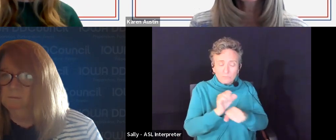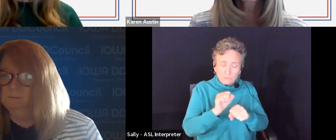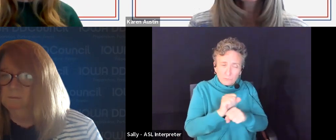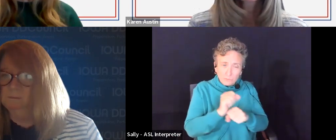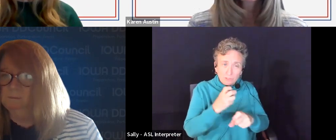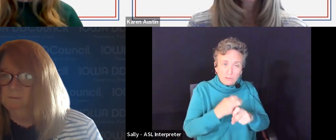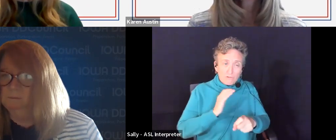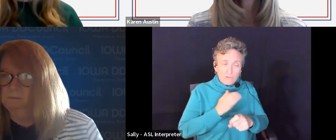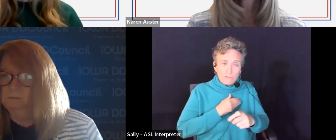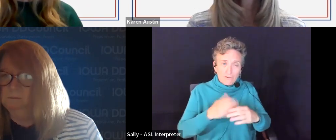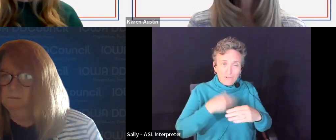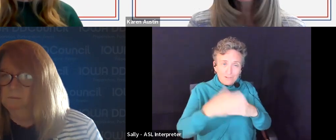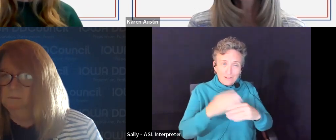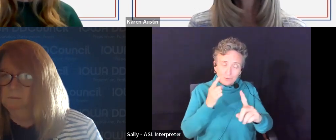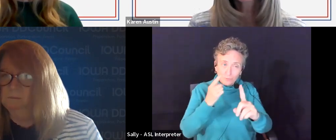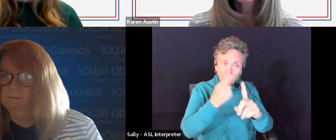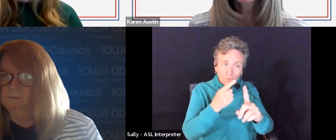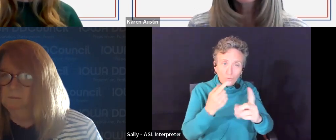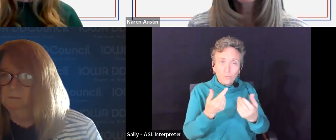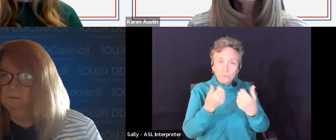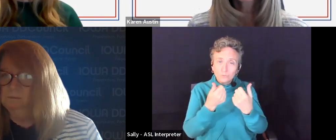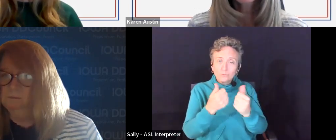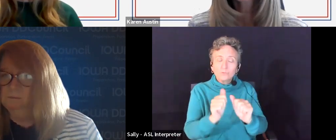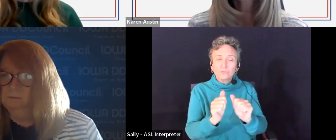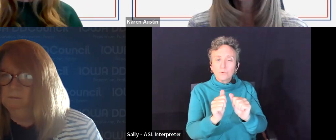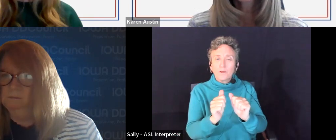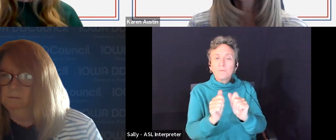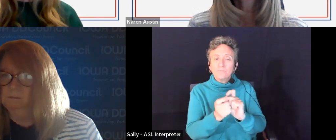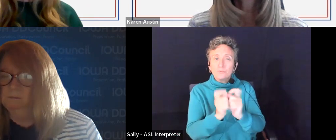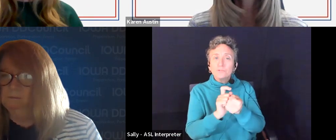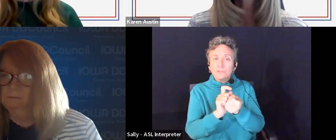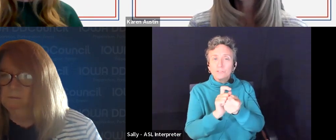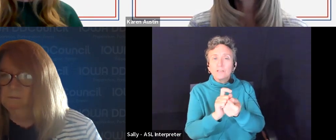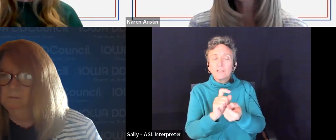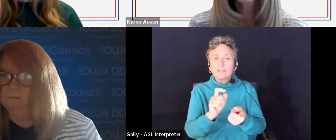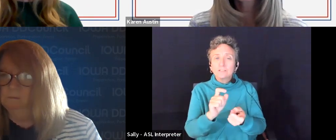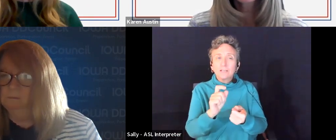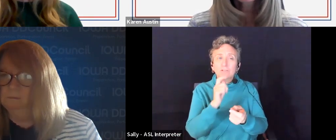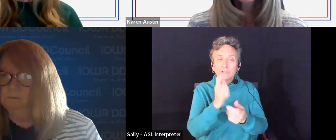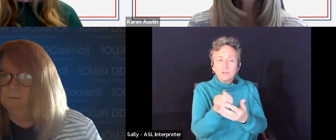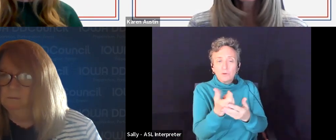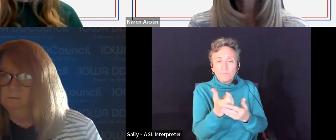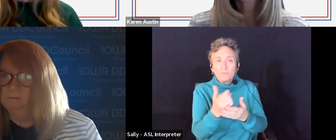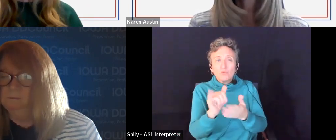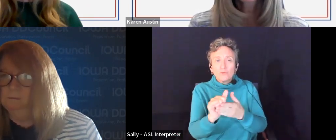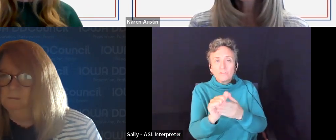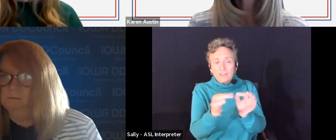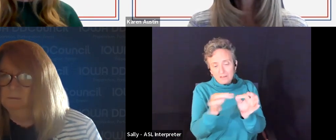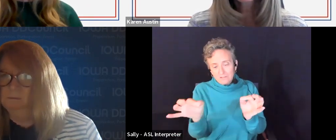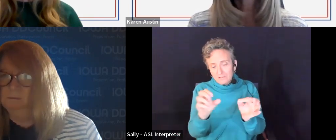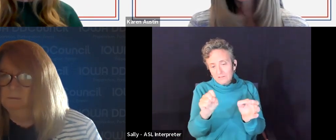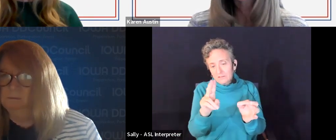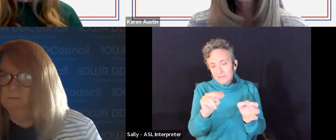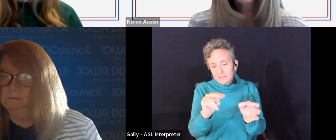our next one of our next initiatives that we would love to remove that sunset, but that